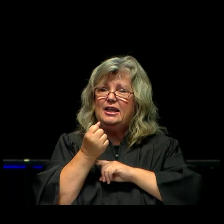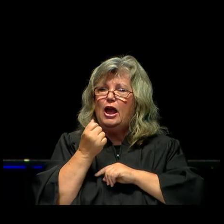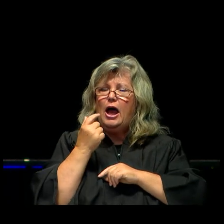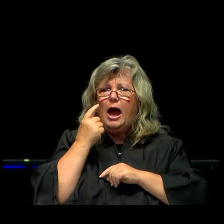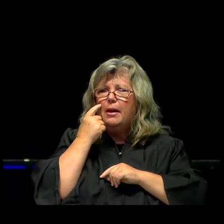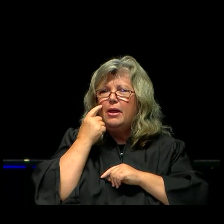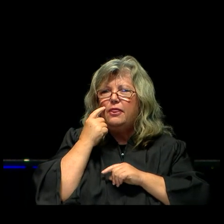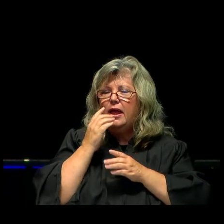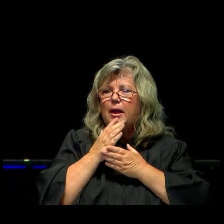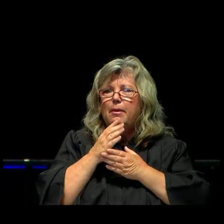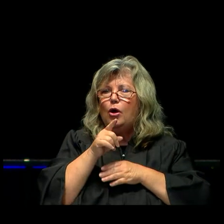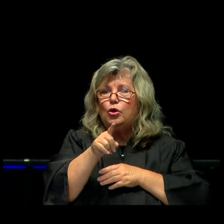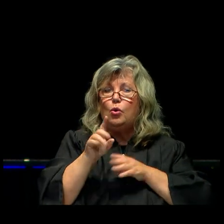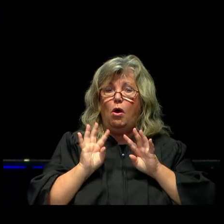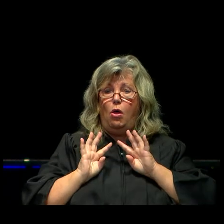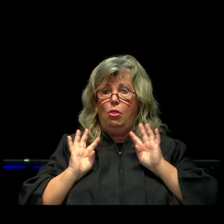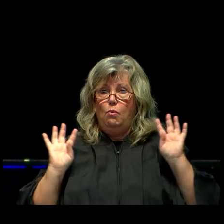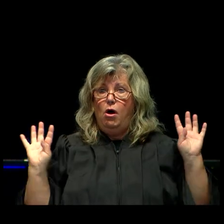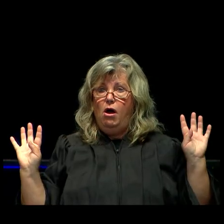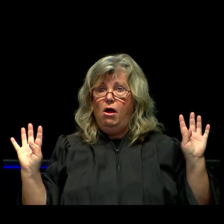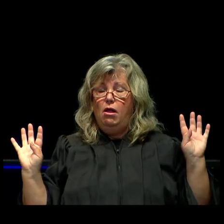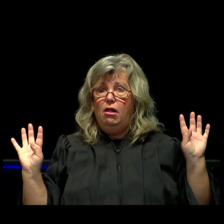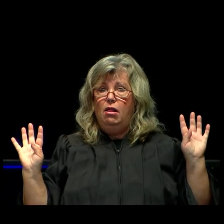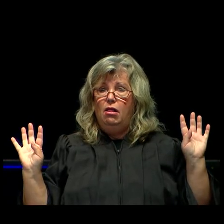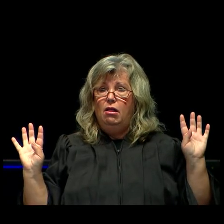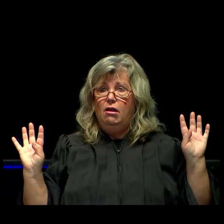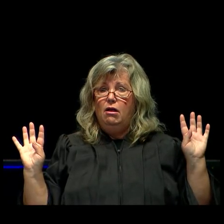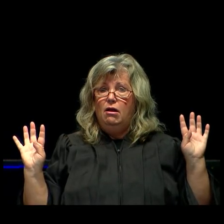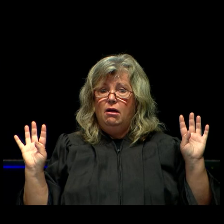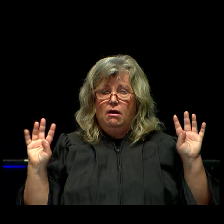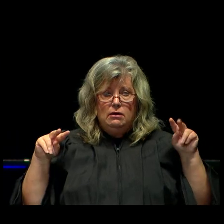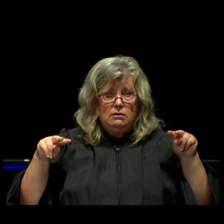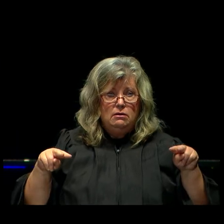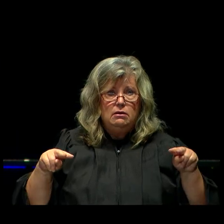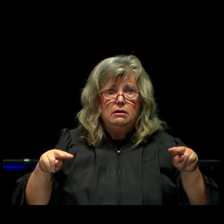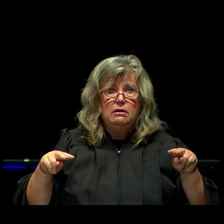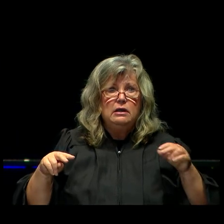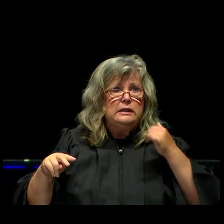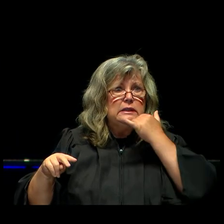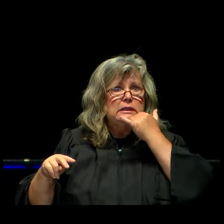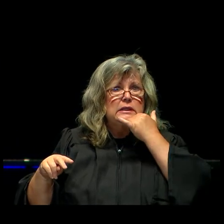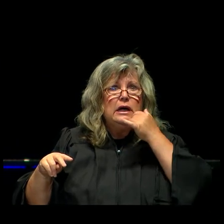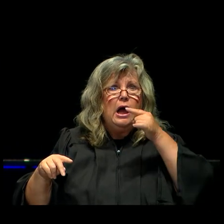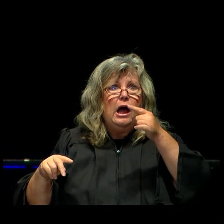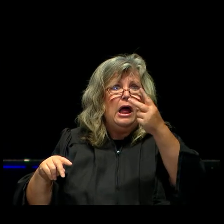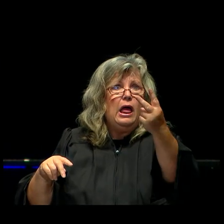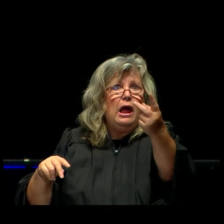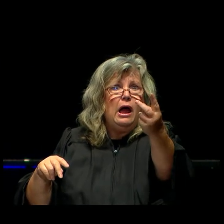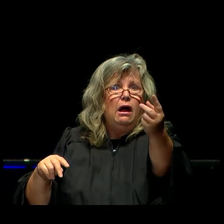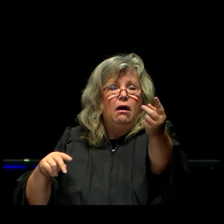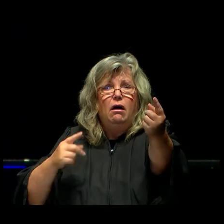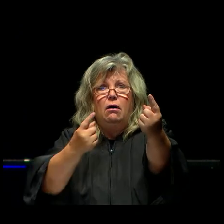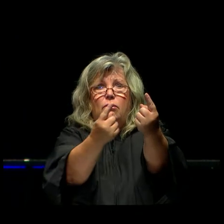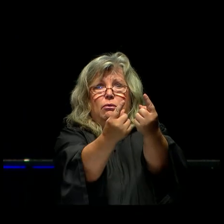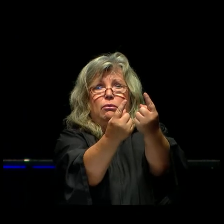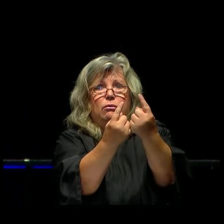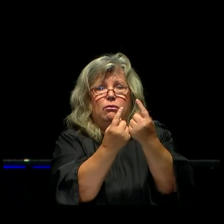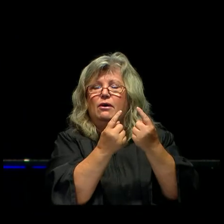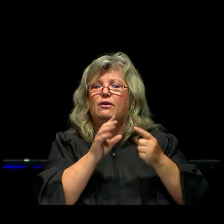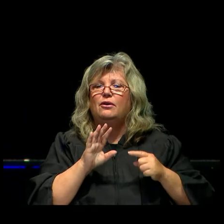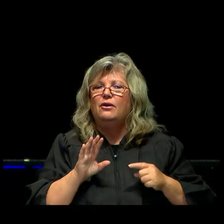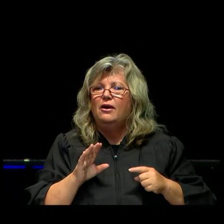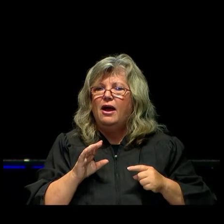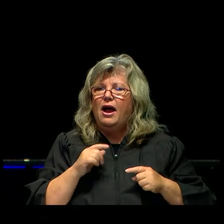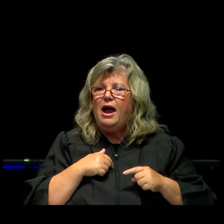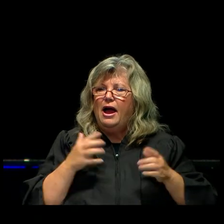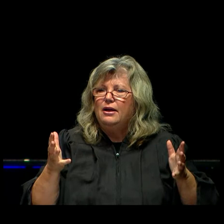you on the wall, on the fortress wall, looking out in the distance at those riders. Rather, I invite